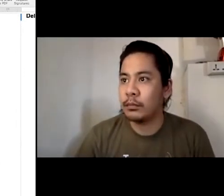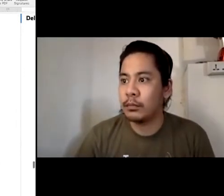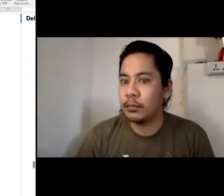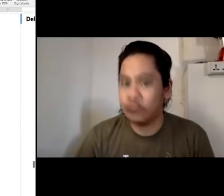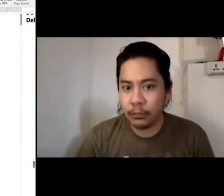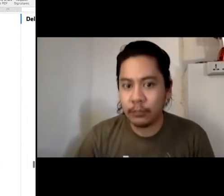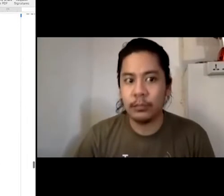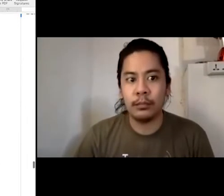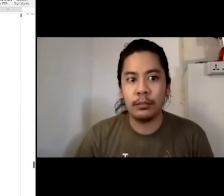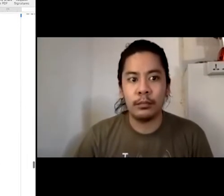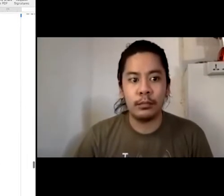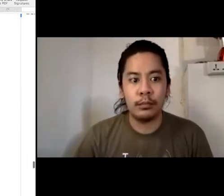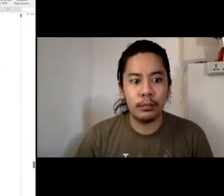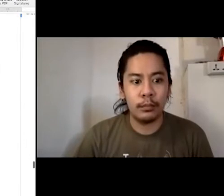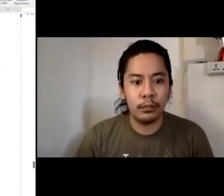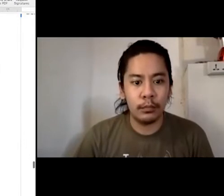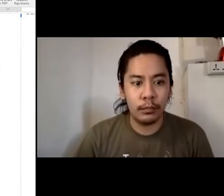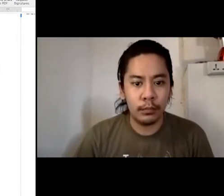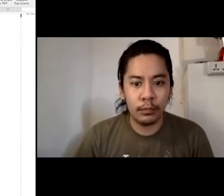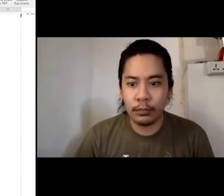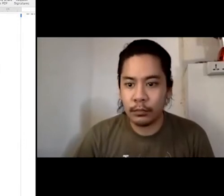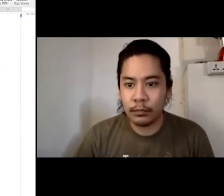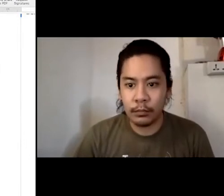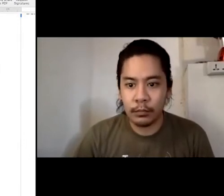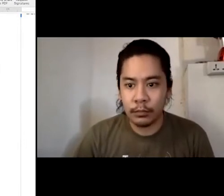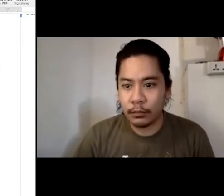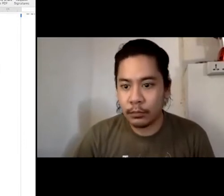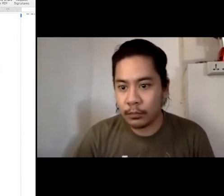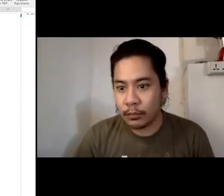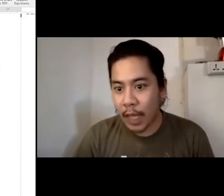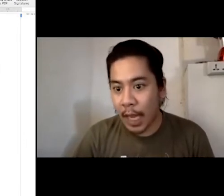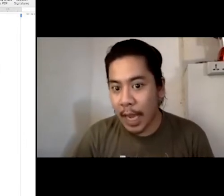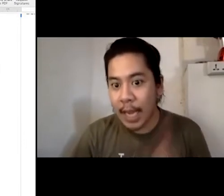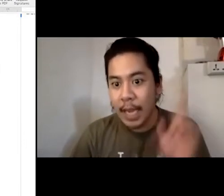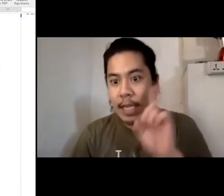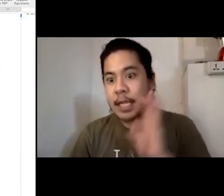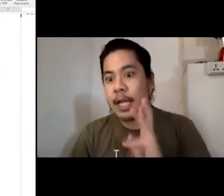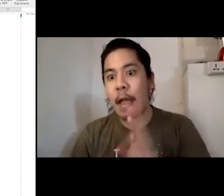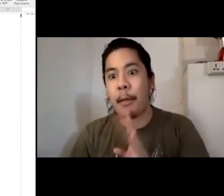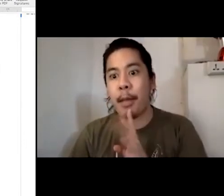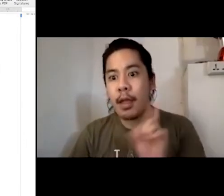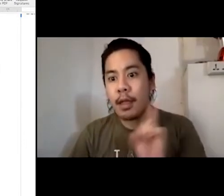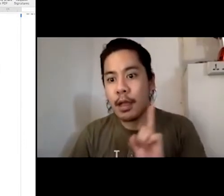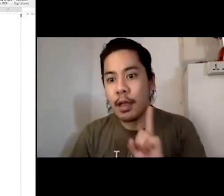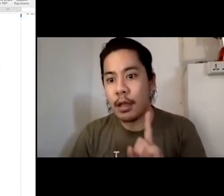you want to go back and talk about the signs for man and woman?